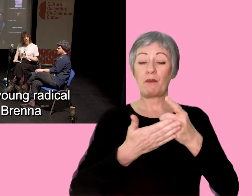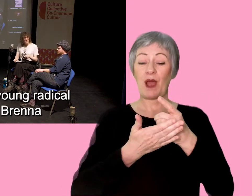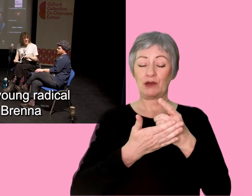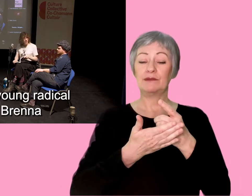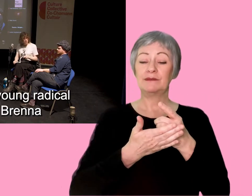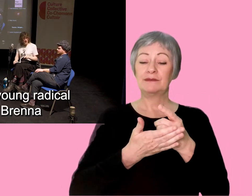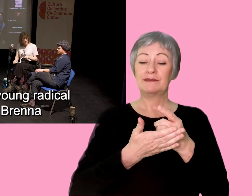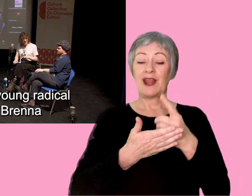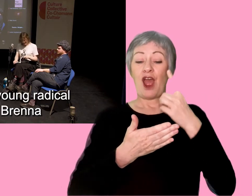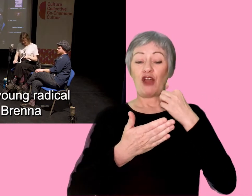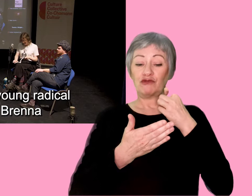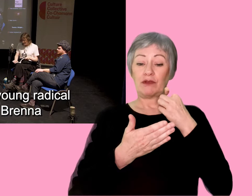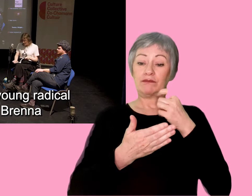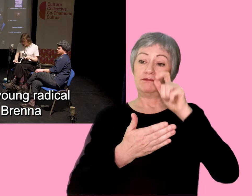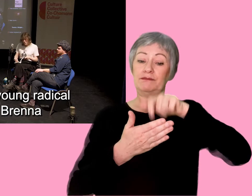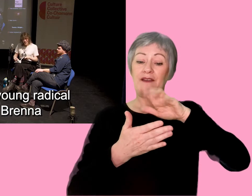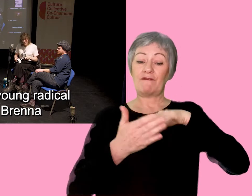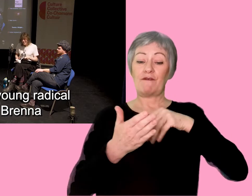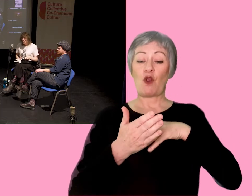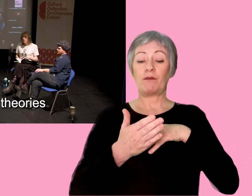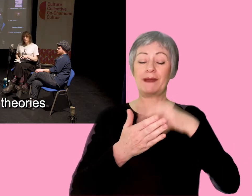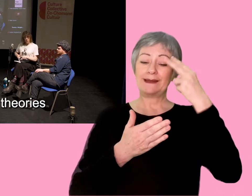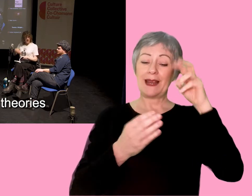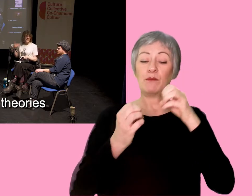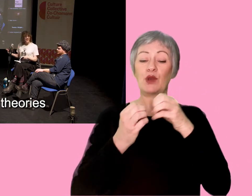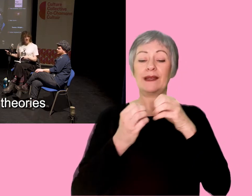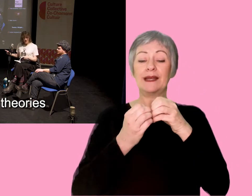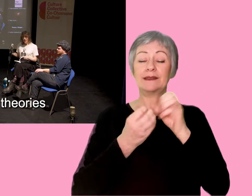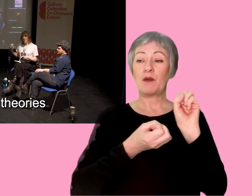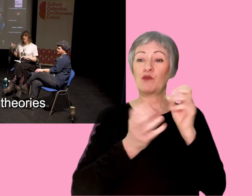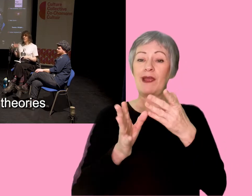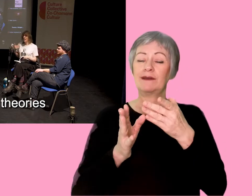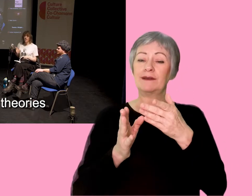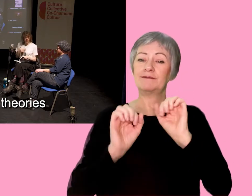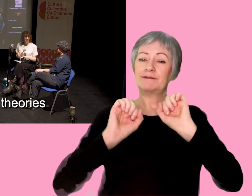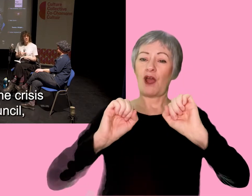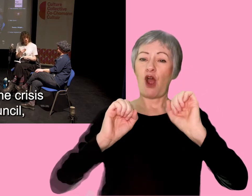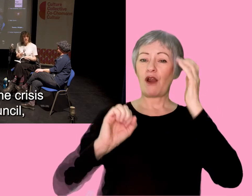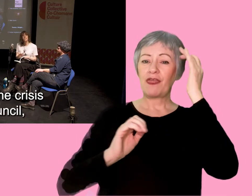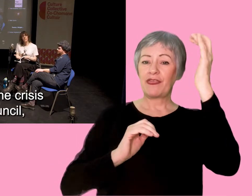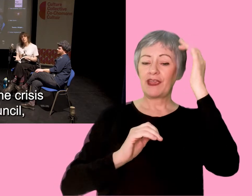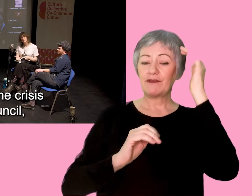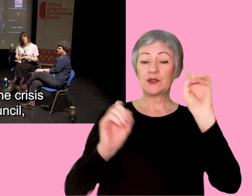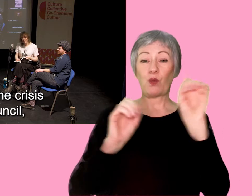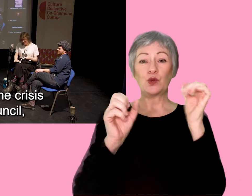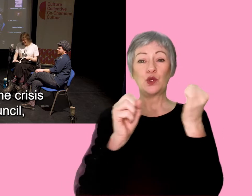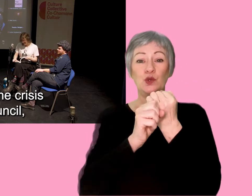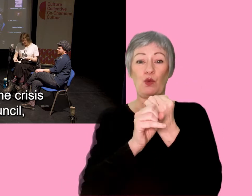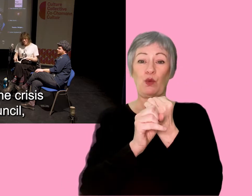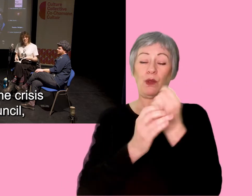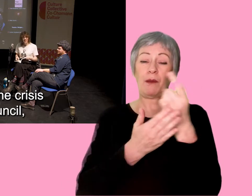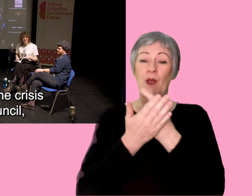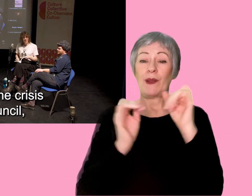young radical for the station called Brenna, who is presenting her theories on what to do about the